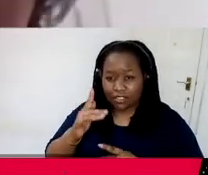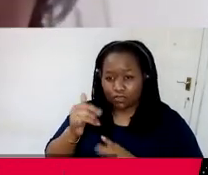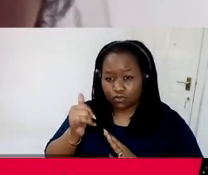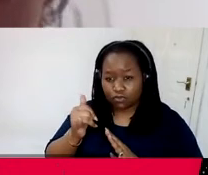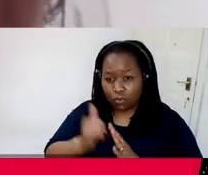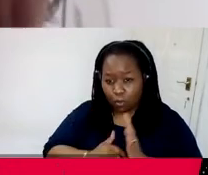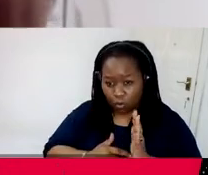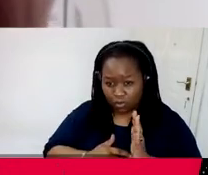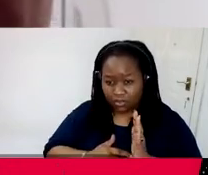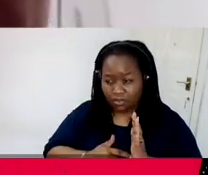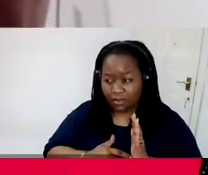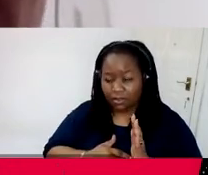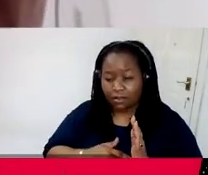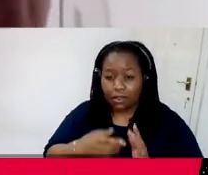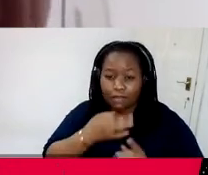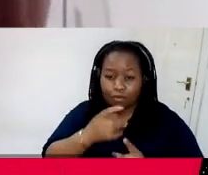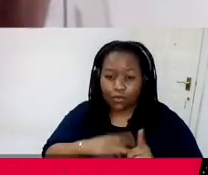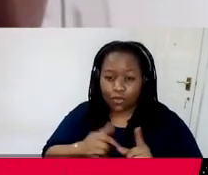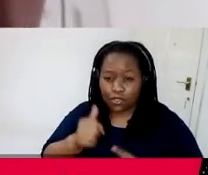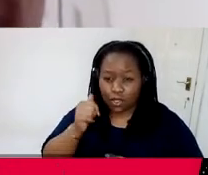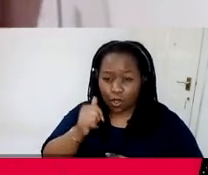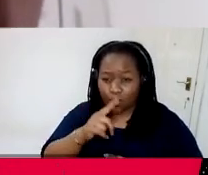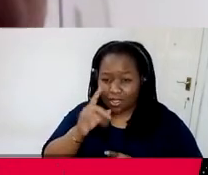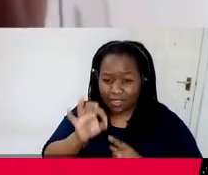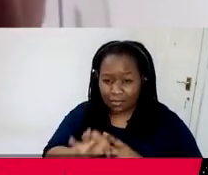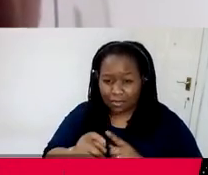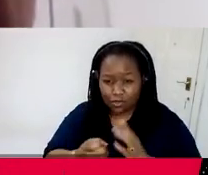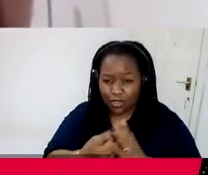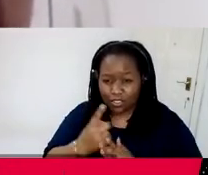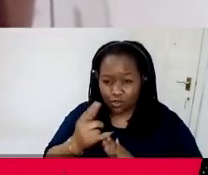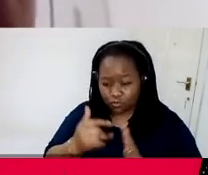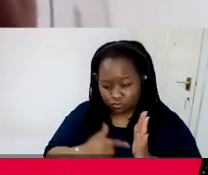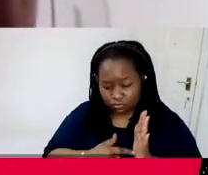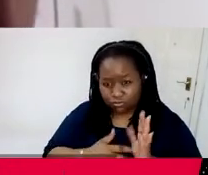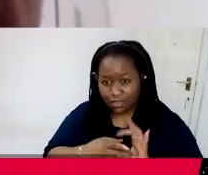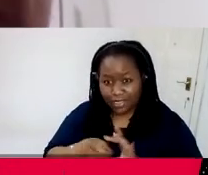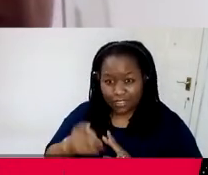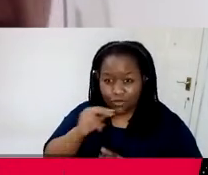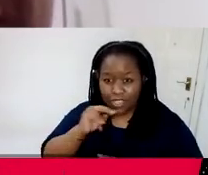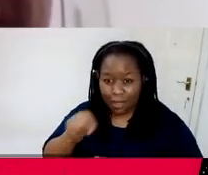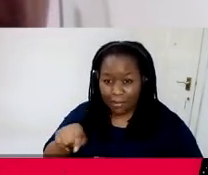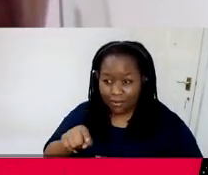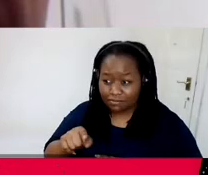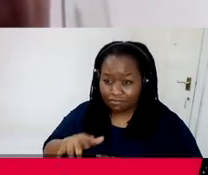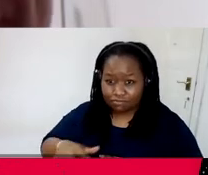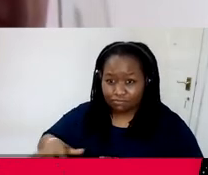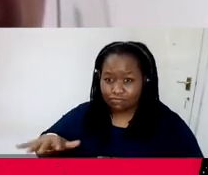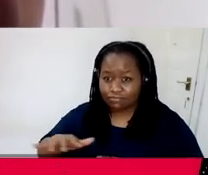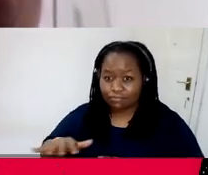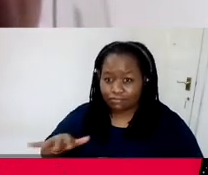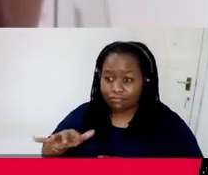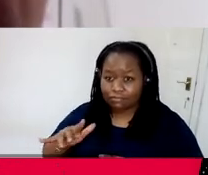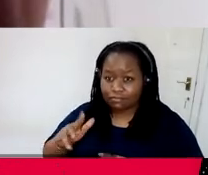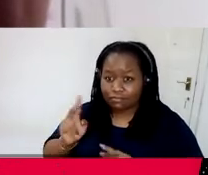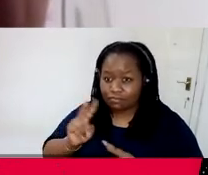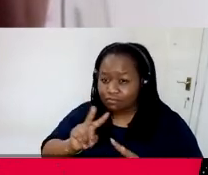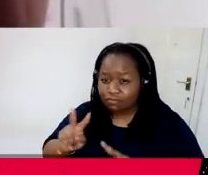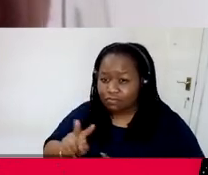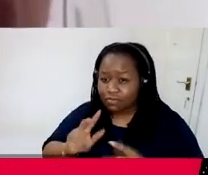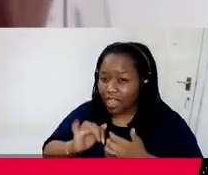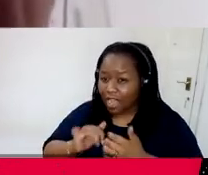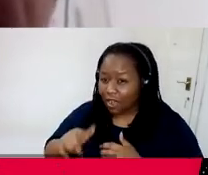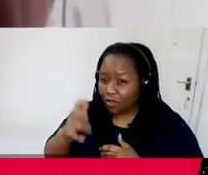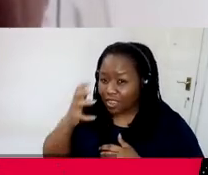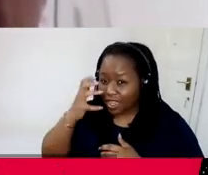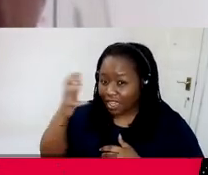being destroyed, but also rebuilt in the interests of Gulf capital. The